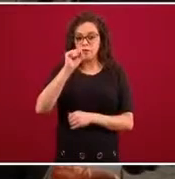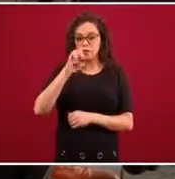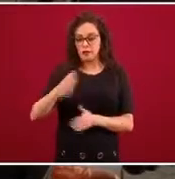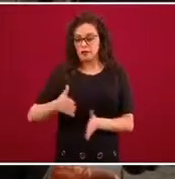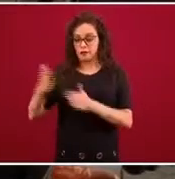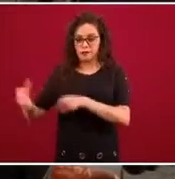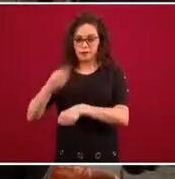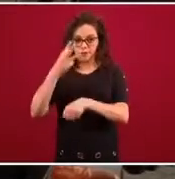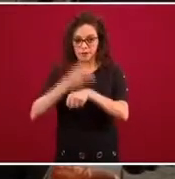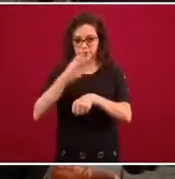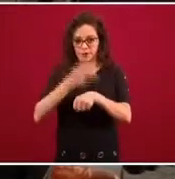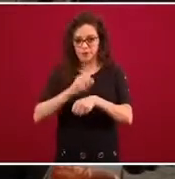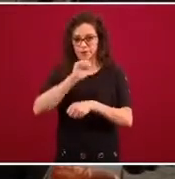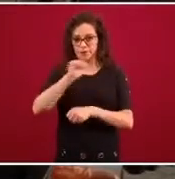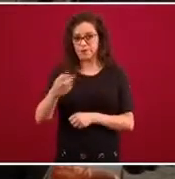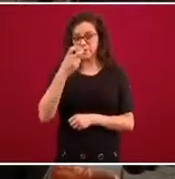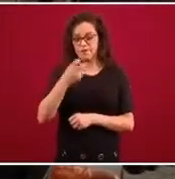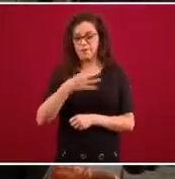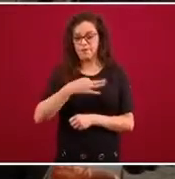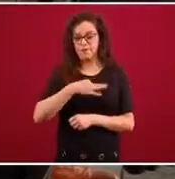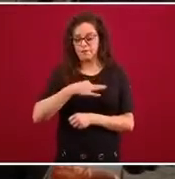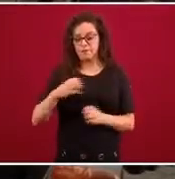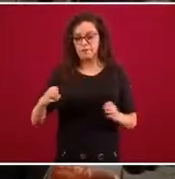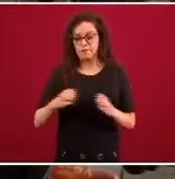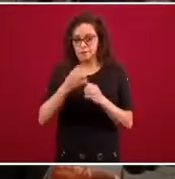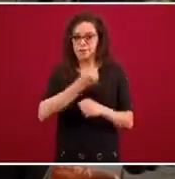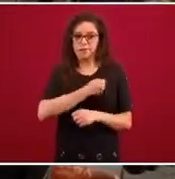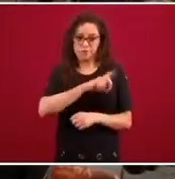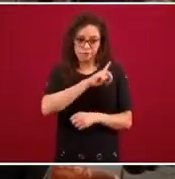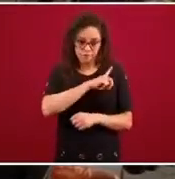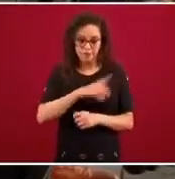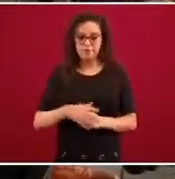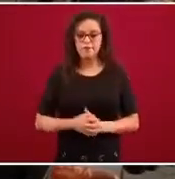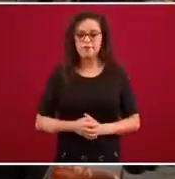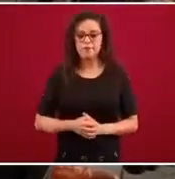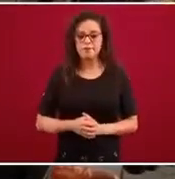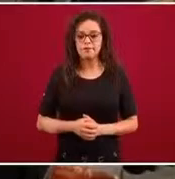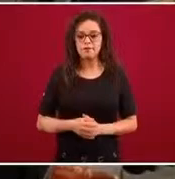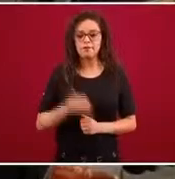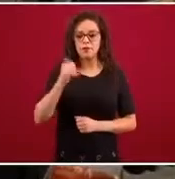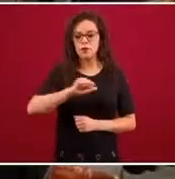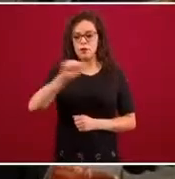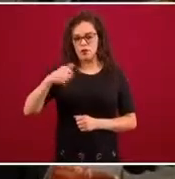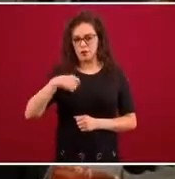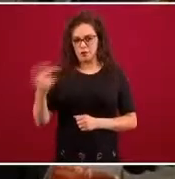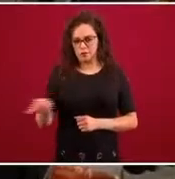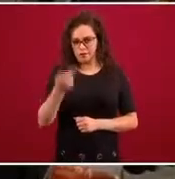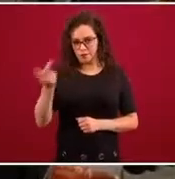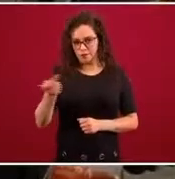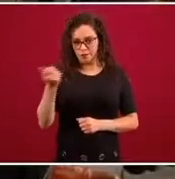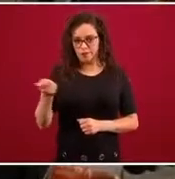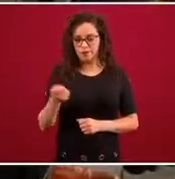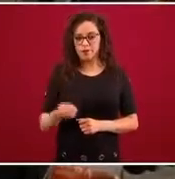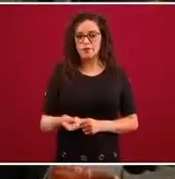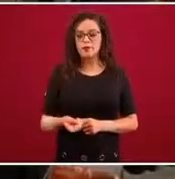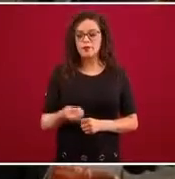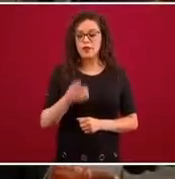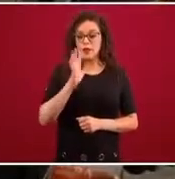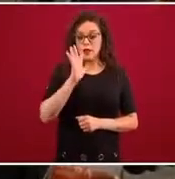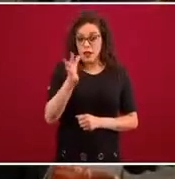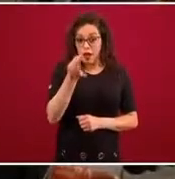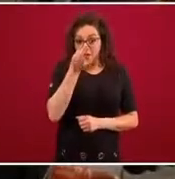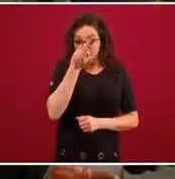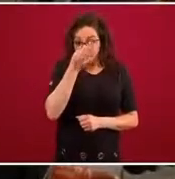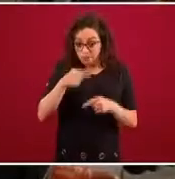3 is going to first be officially declared? And Dr. Gatell, I want to ask you, how close are we from